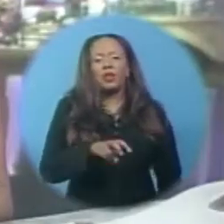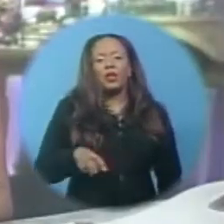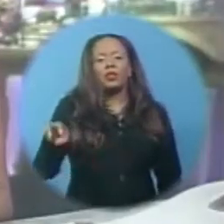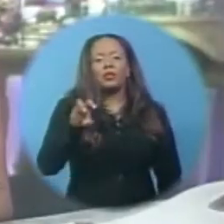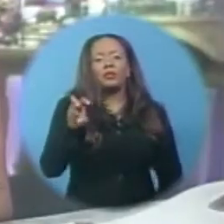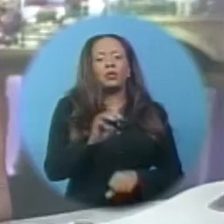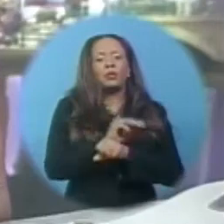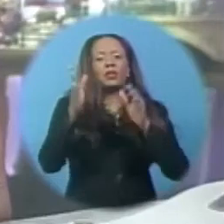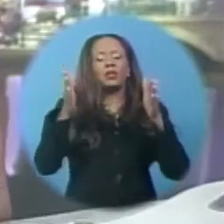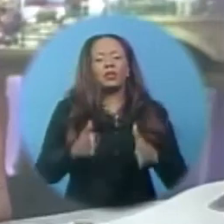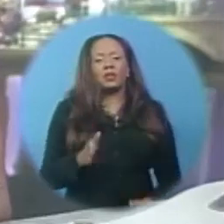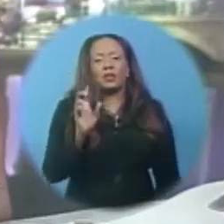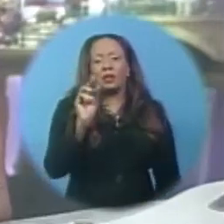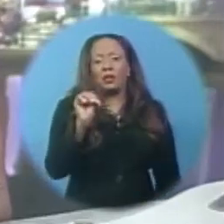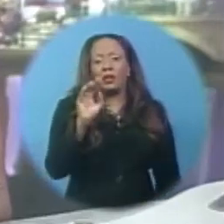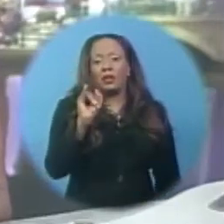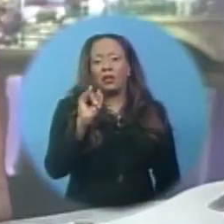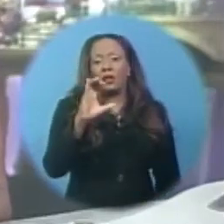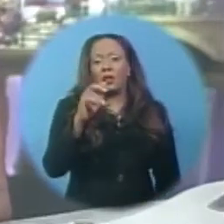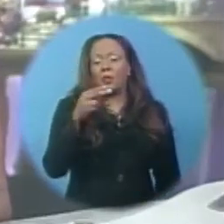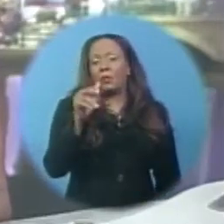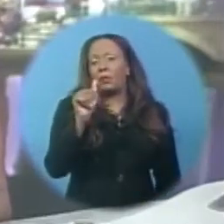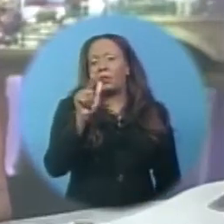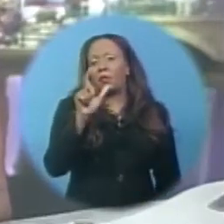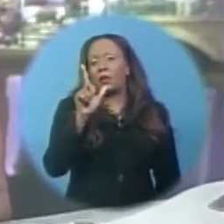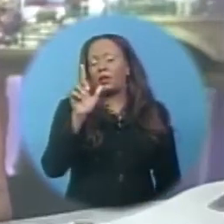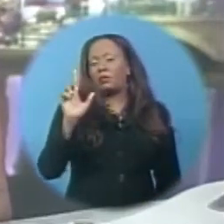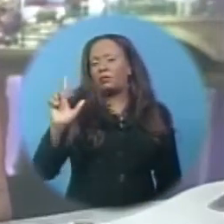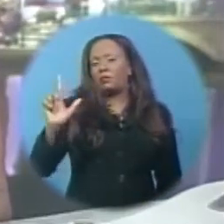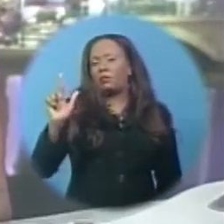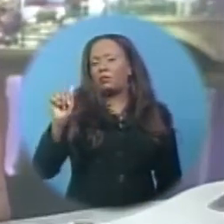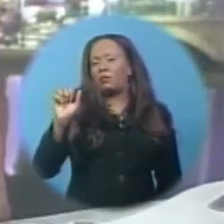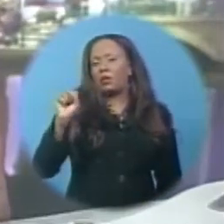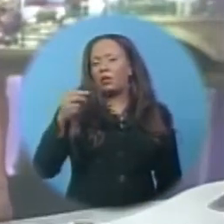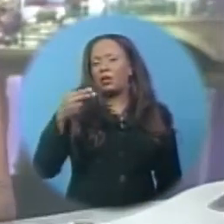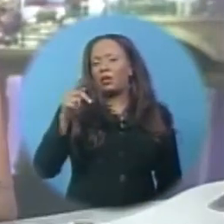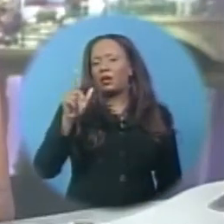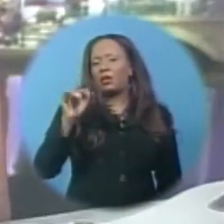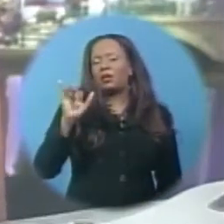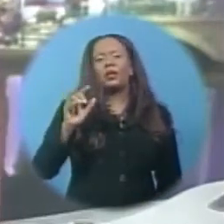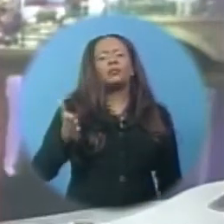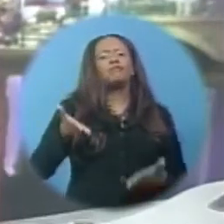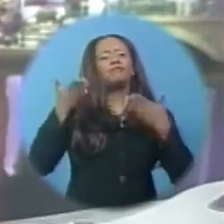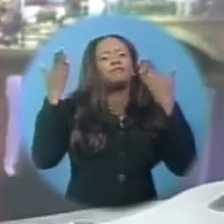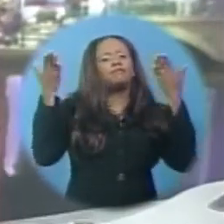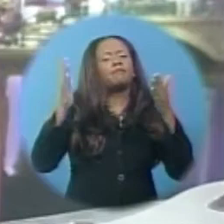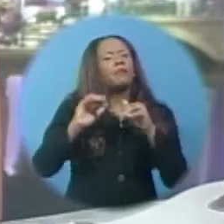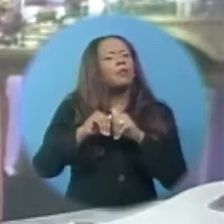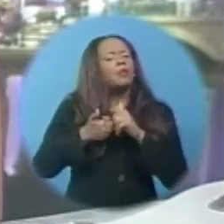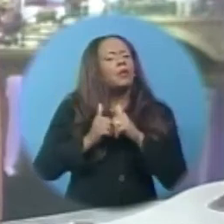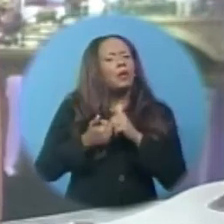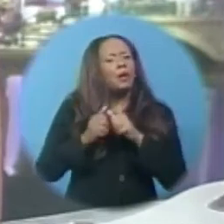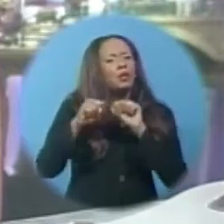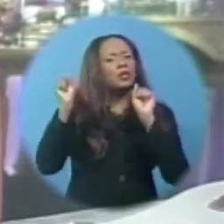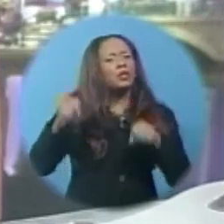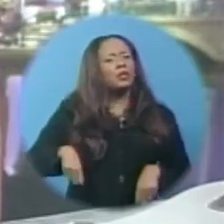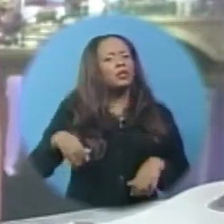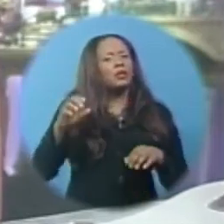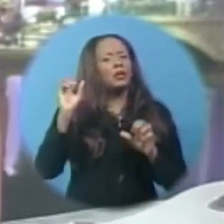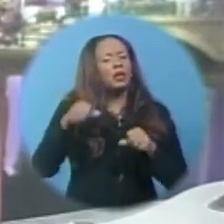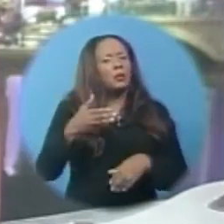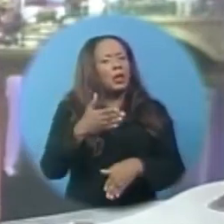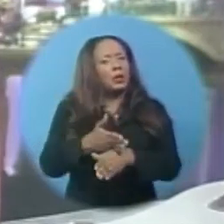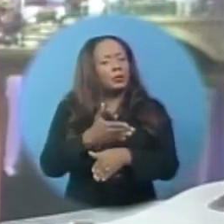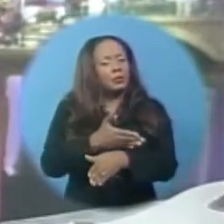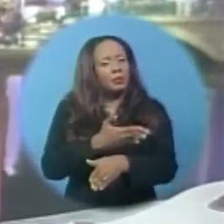Transport Minister Michael Lashley has made several suggestions on how the criminal justice system could be made more efficient. One is increasing the